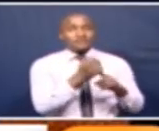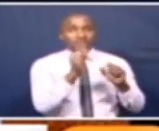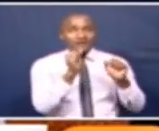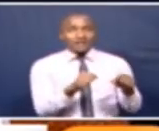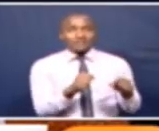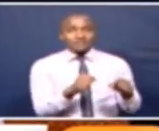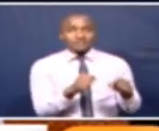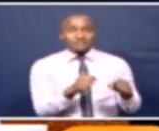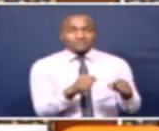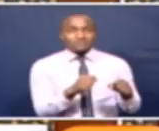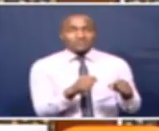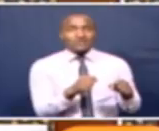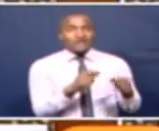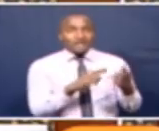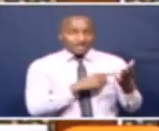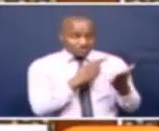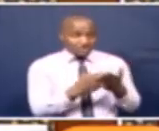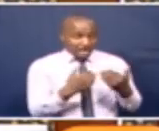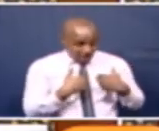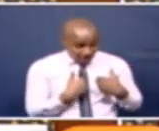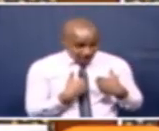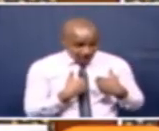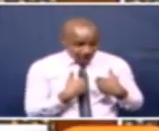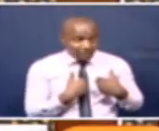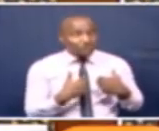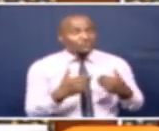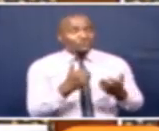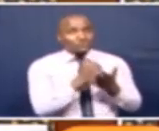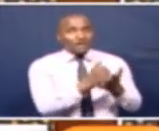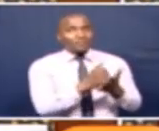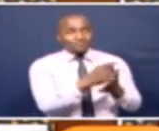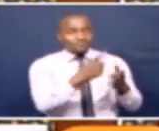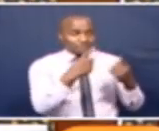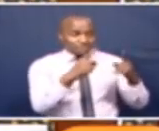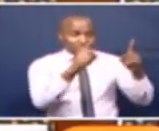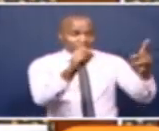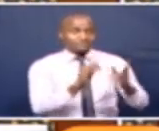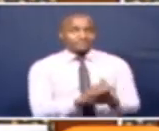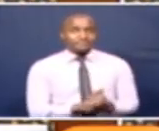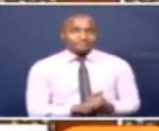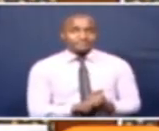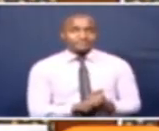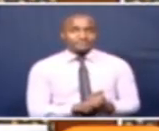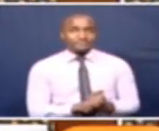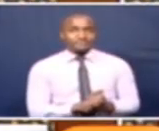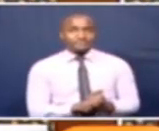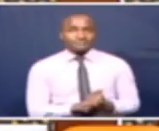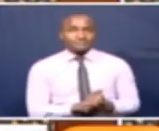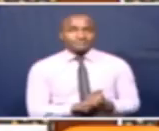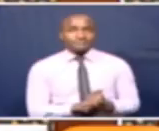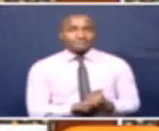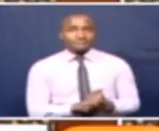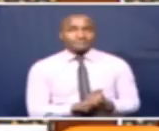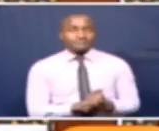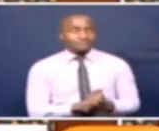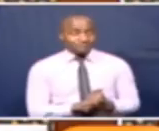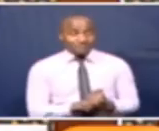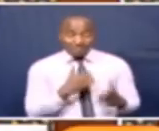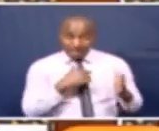use all the resources at my disposal to ensure that your dream is realized. So what I'm saying is